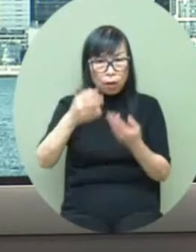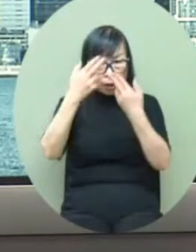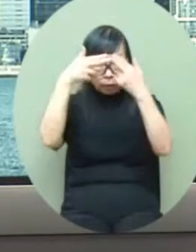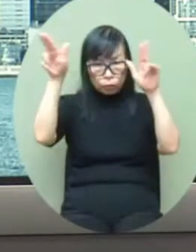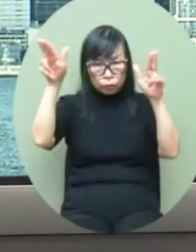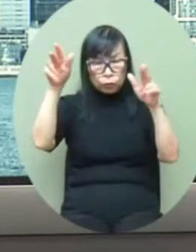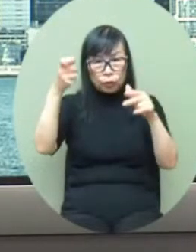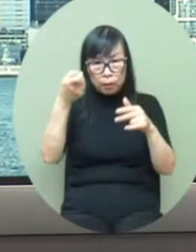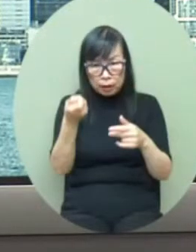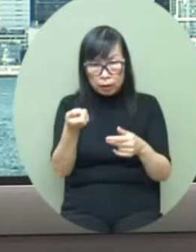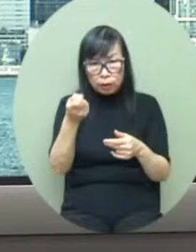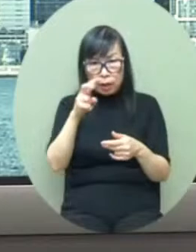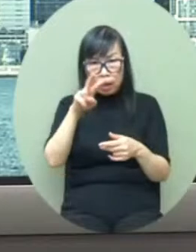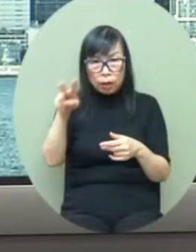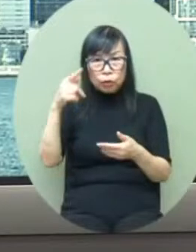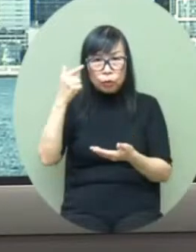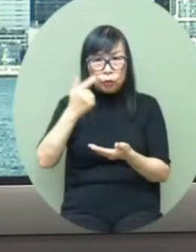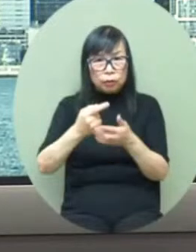micro